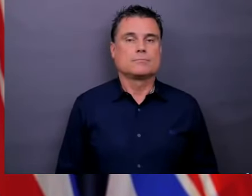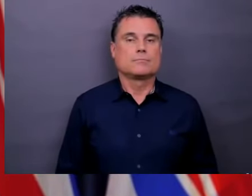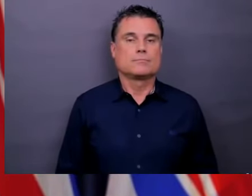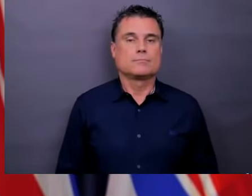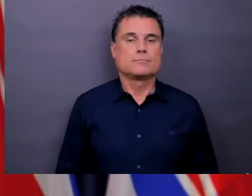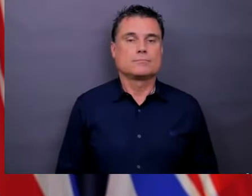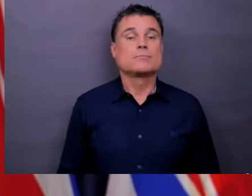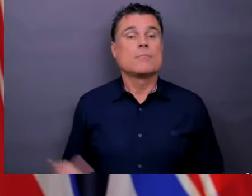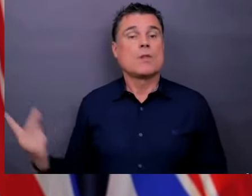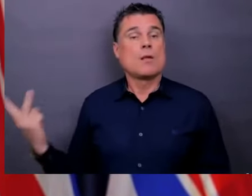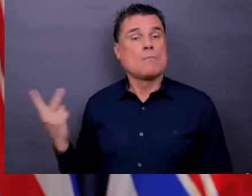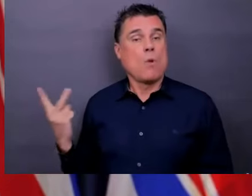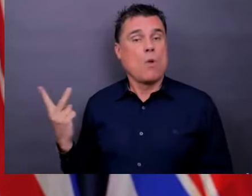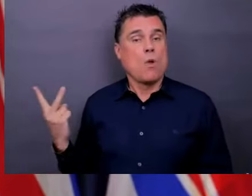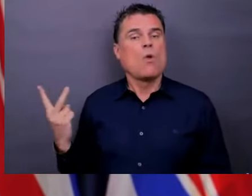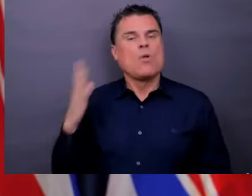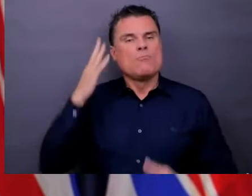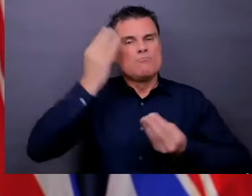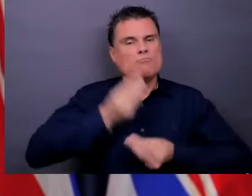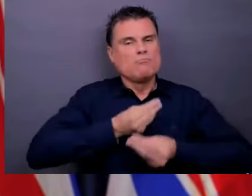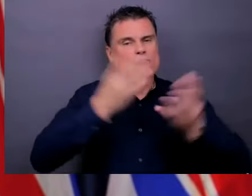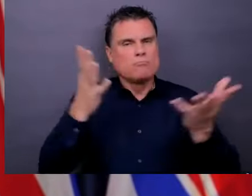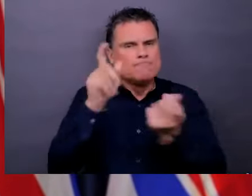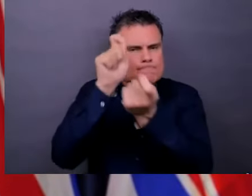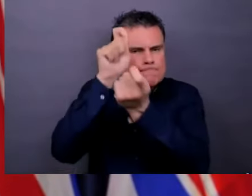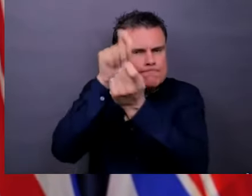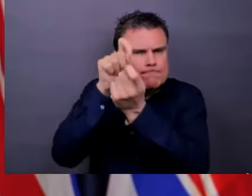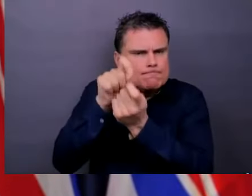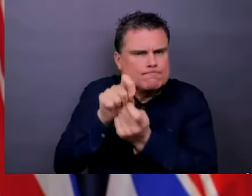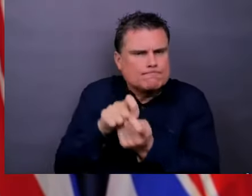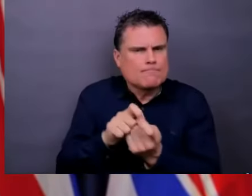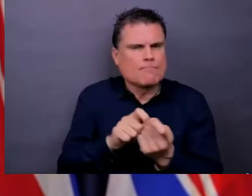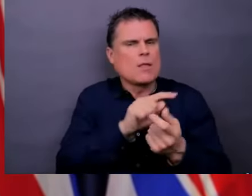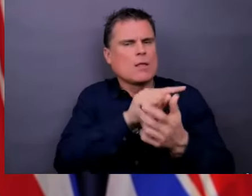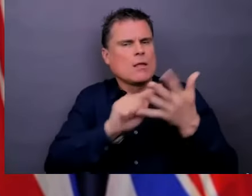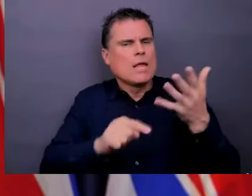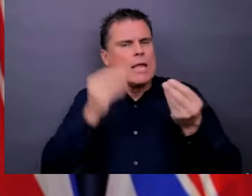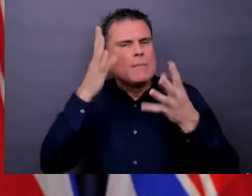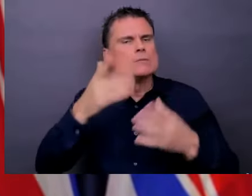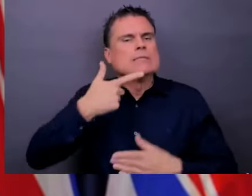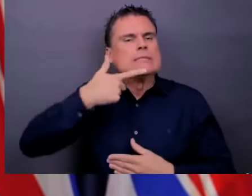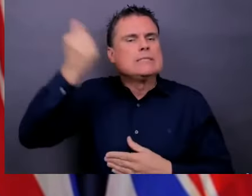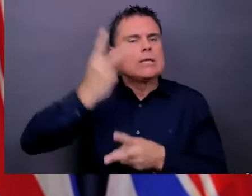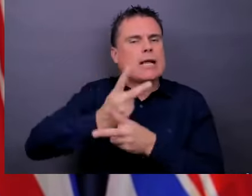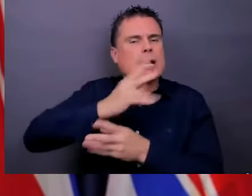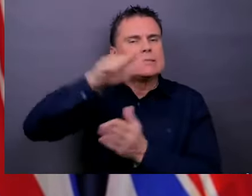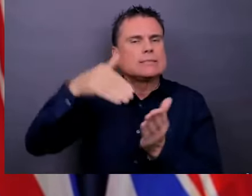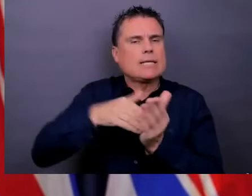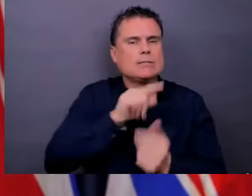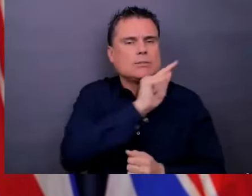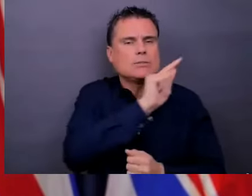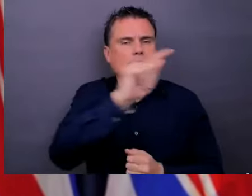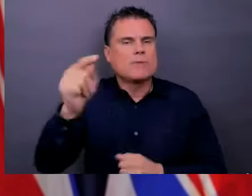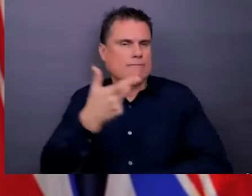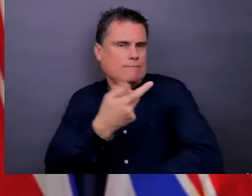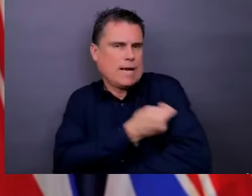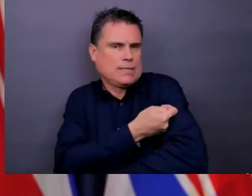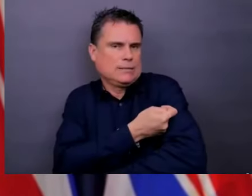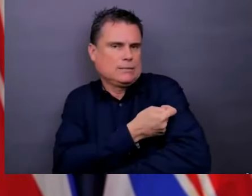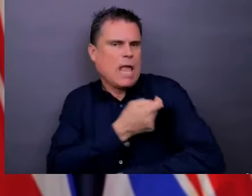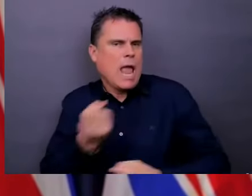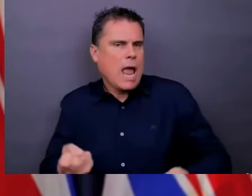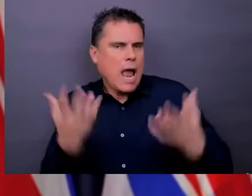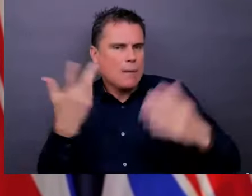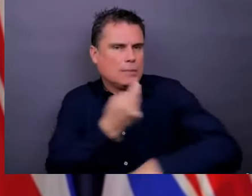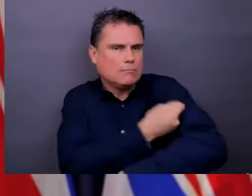information on the level of immunizations in care homes across British Columbia. That's on Thursday. And with that, it's